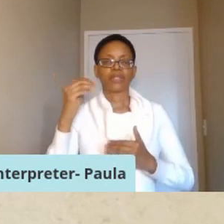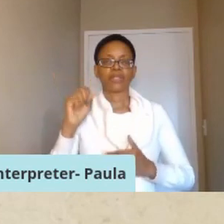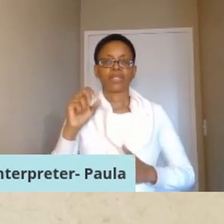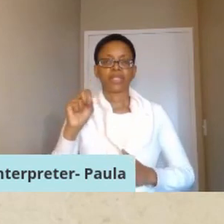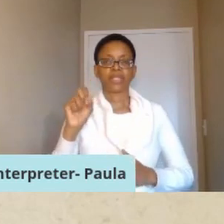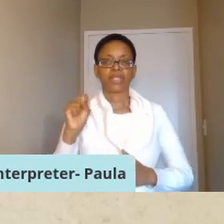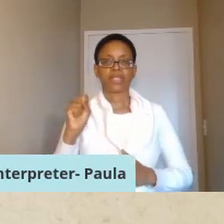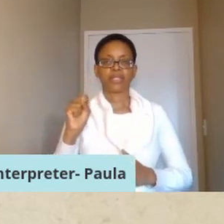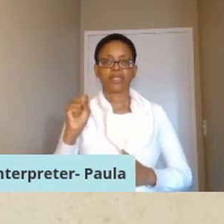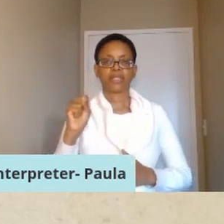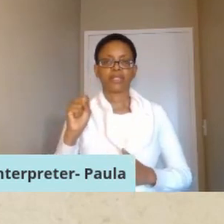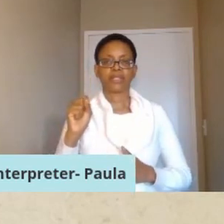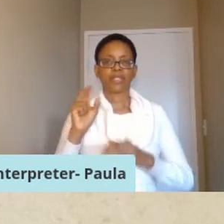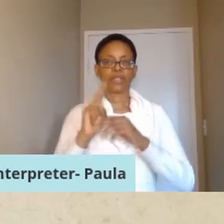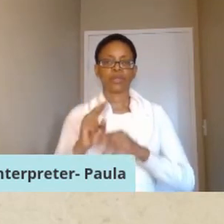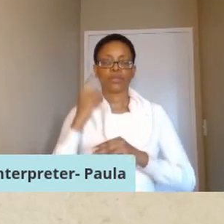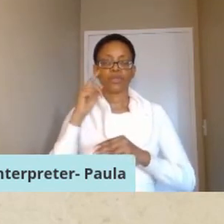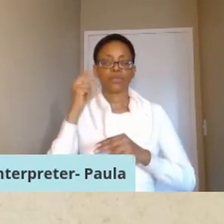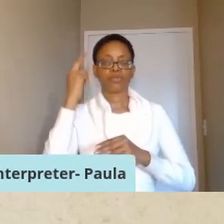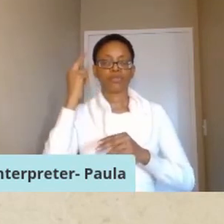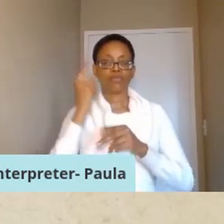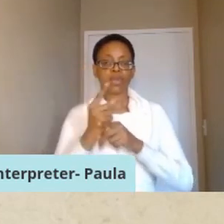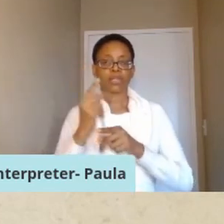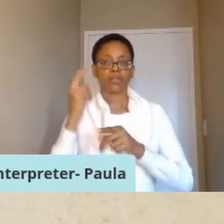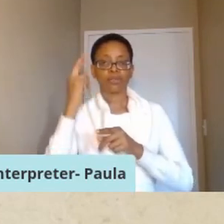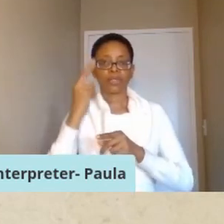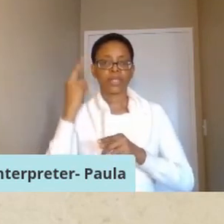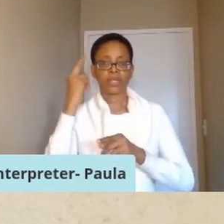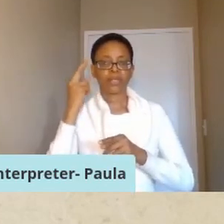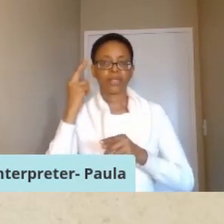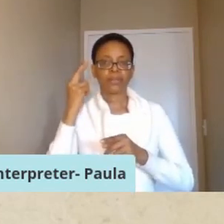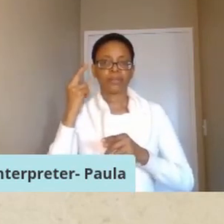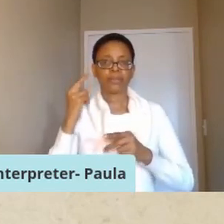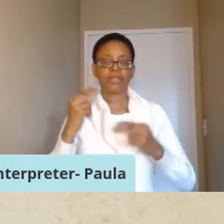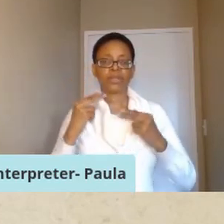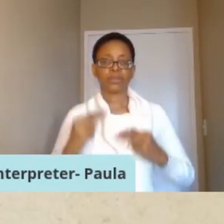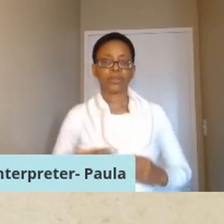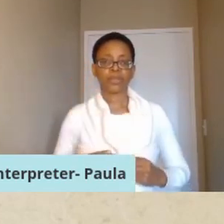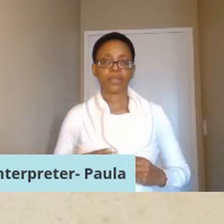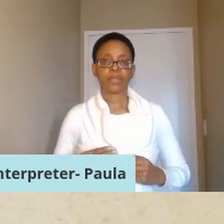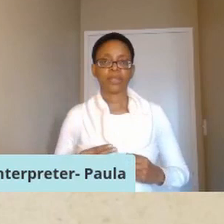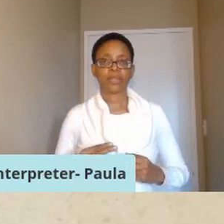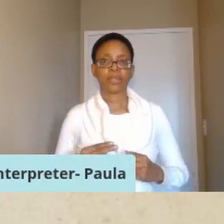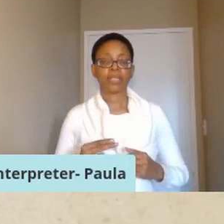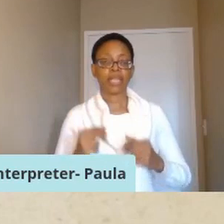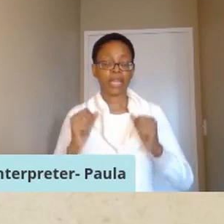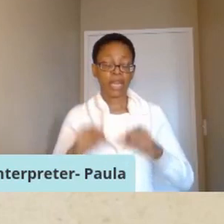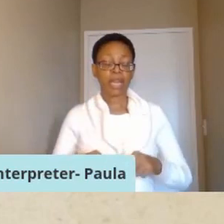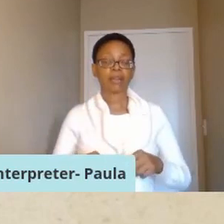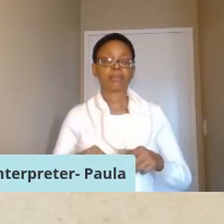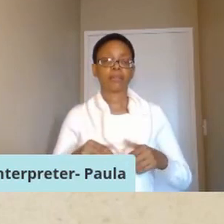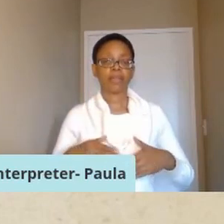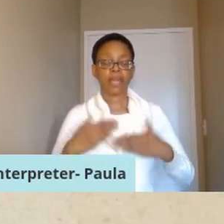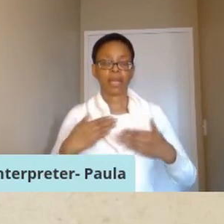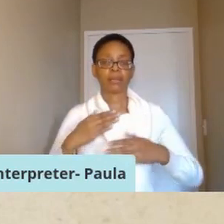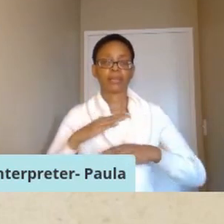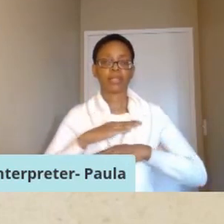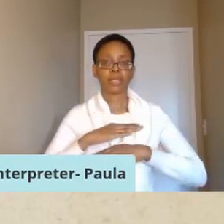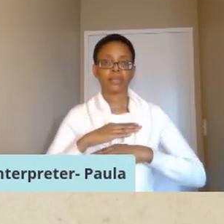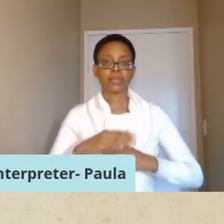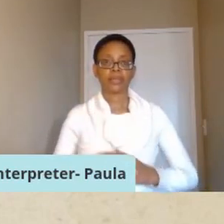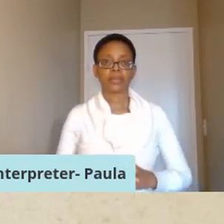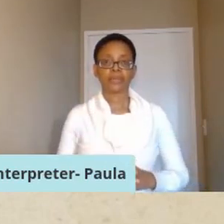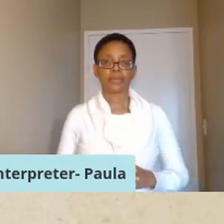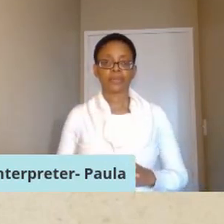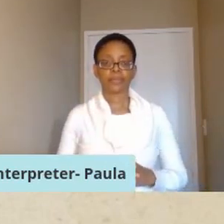are used for the right purpose, human being can attain happiness and satisfaction. So for